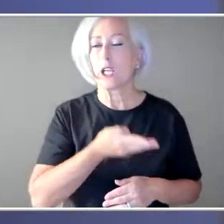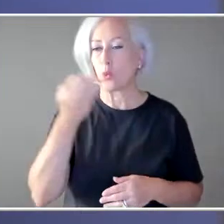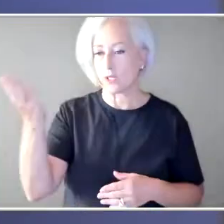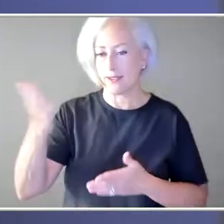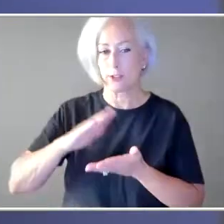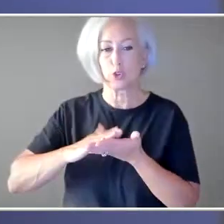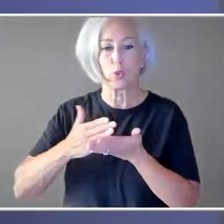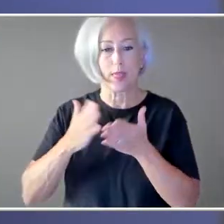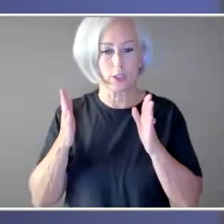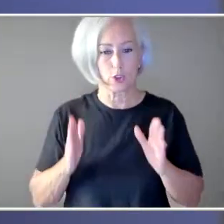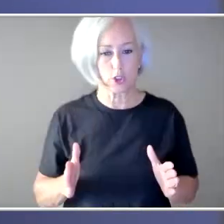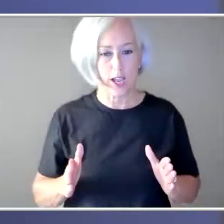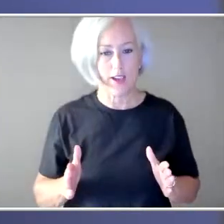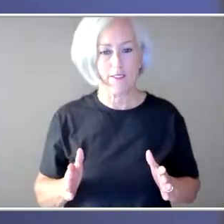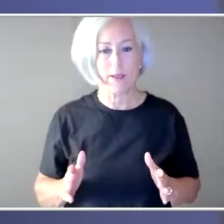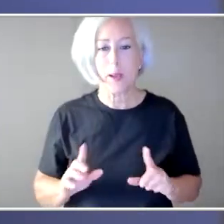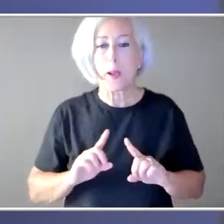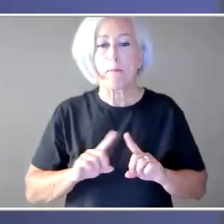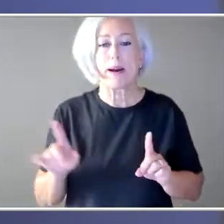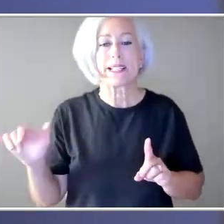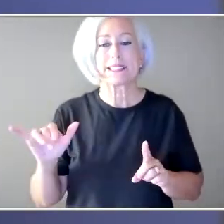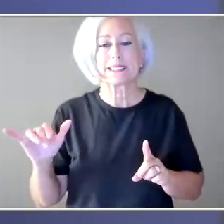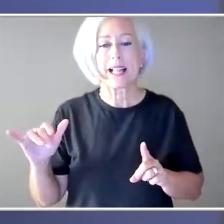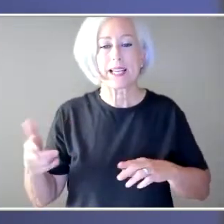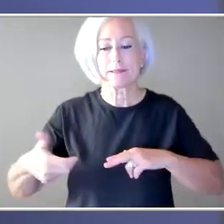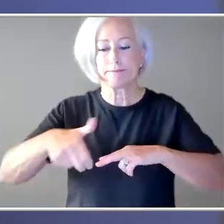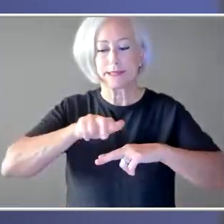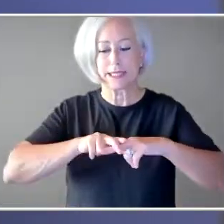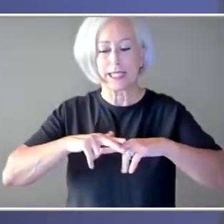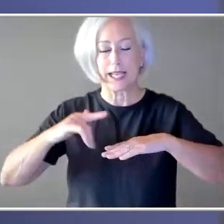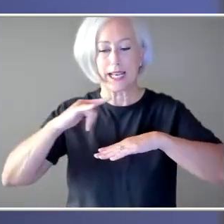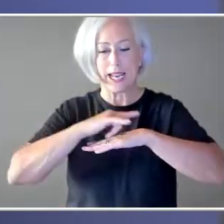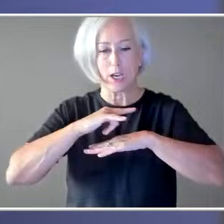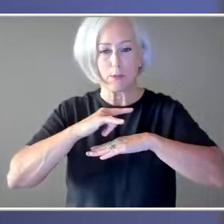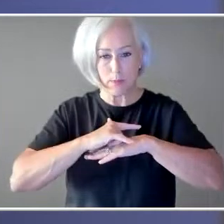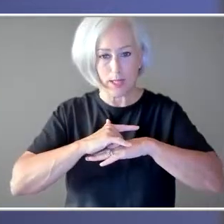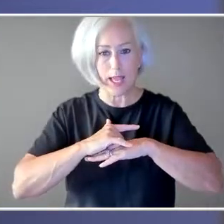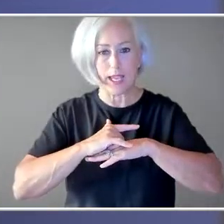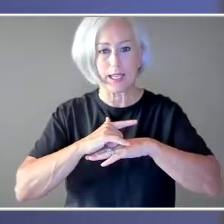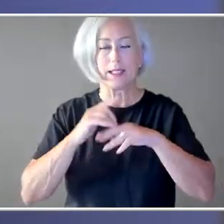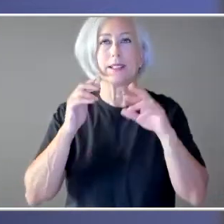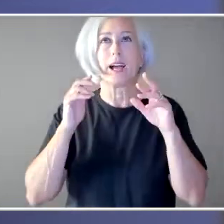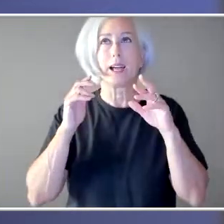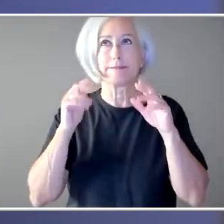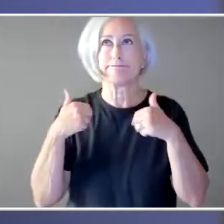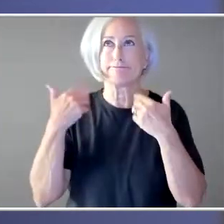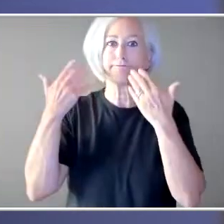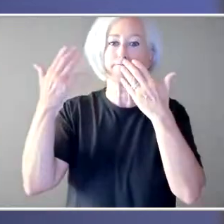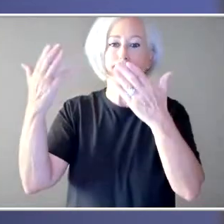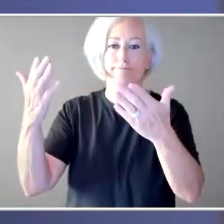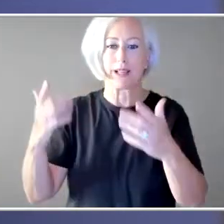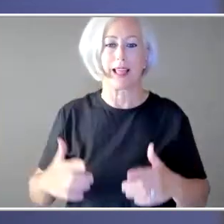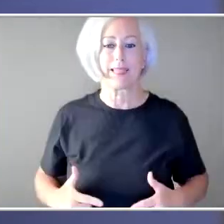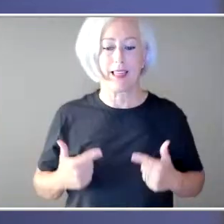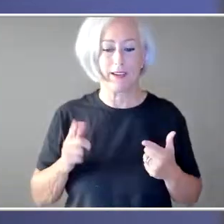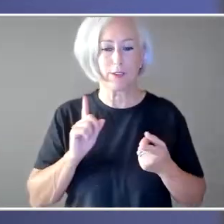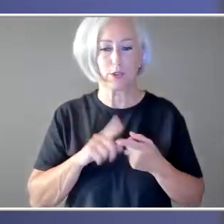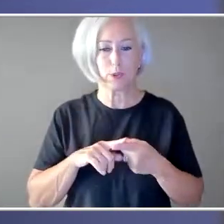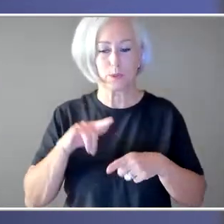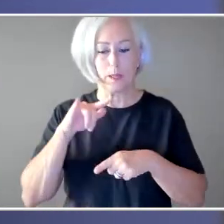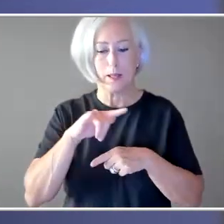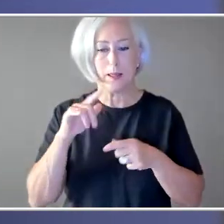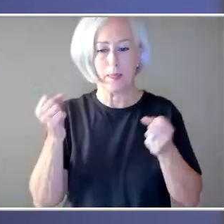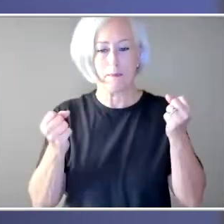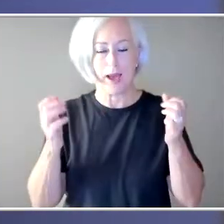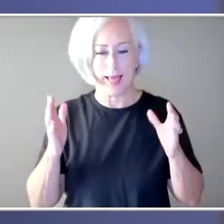it's almost like getting on an airplane and putting your life in the hands of the pilot because you don't know if